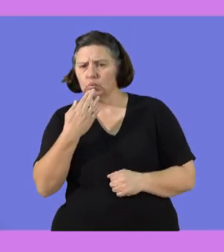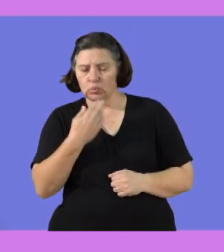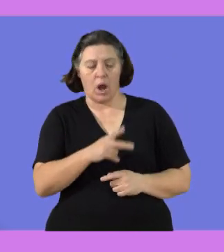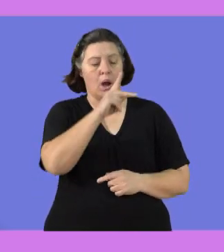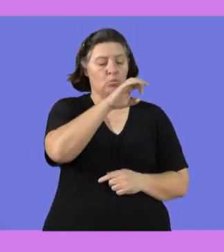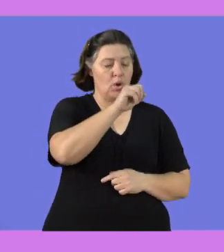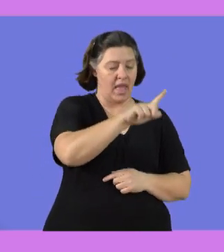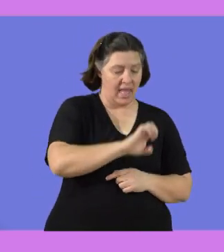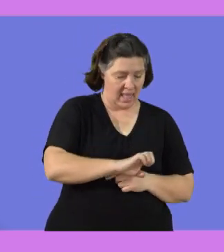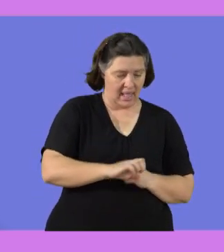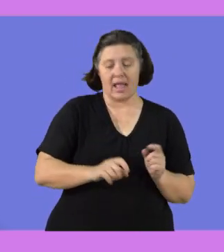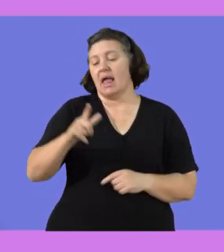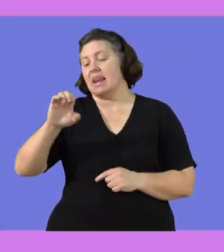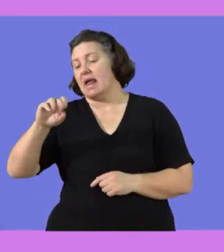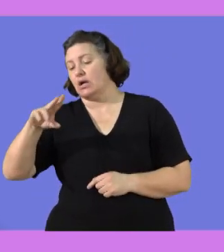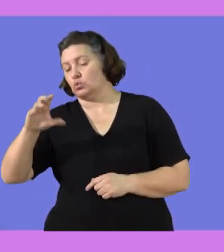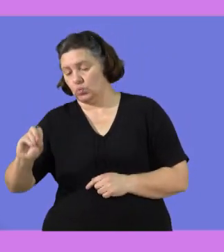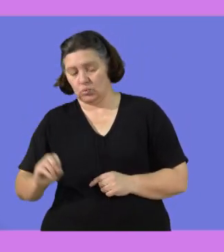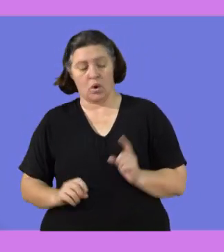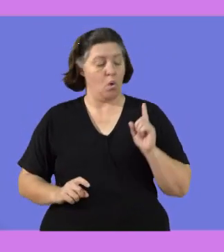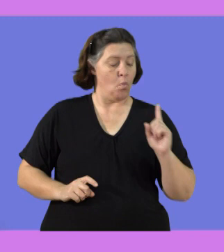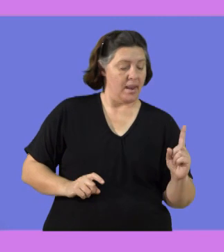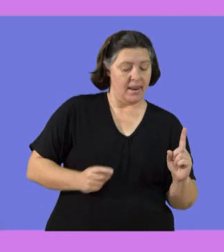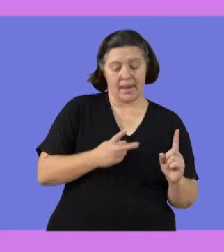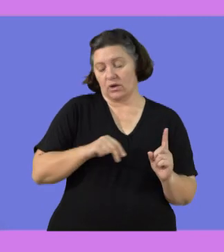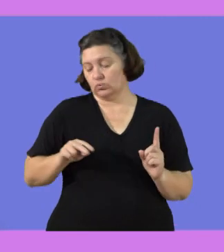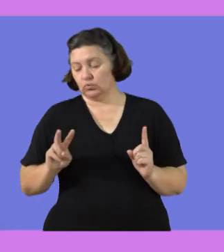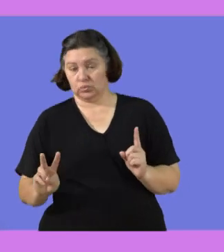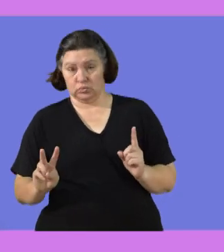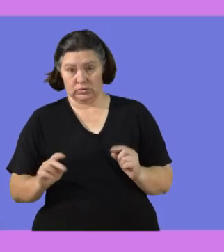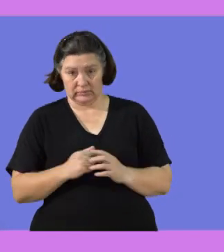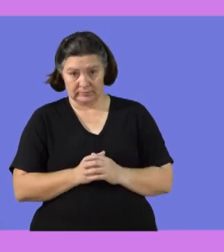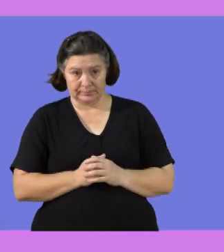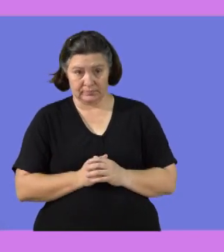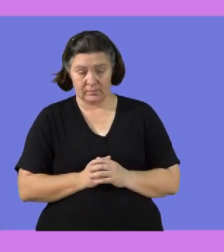Pule is to Lerato. Then the proportion we are having is